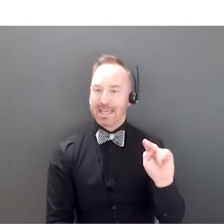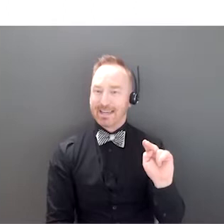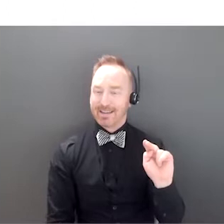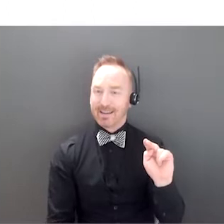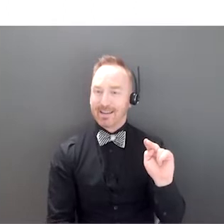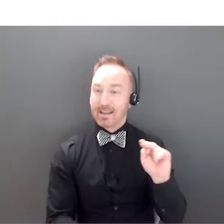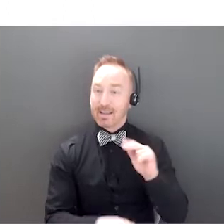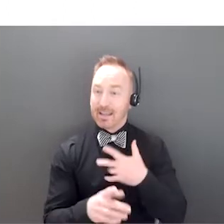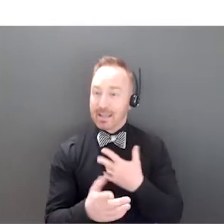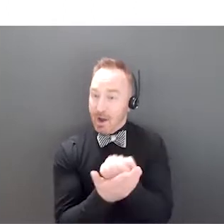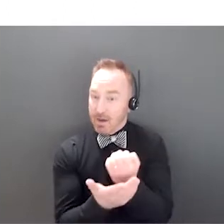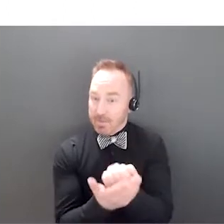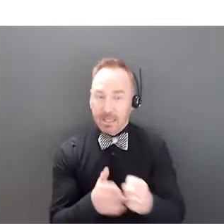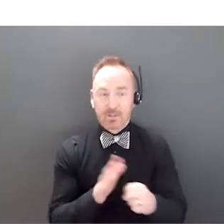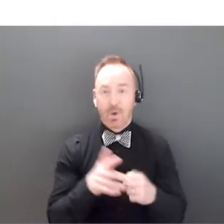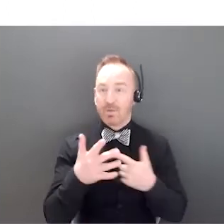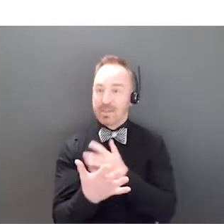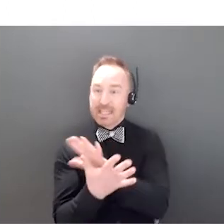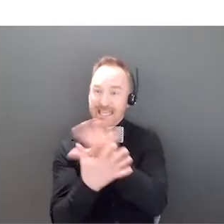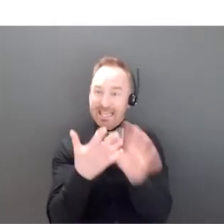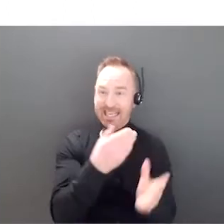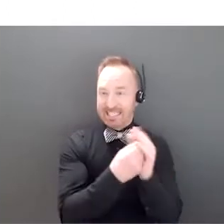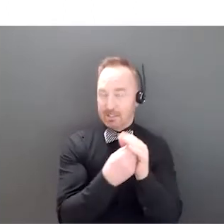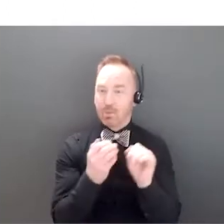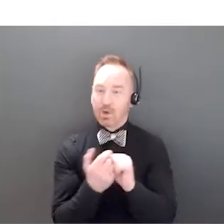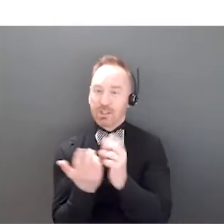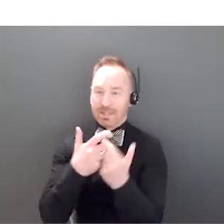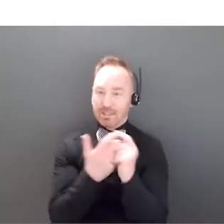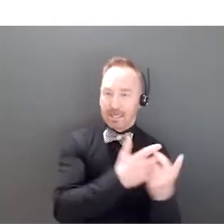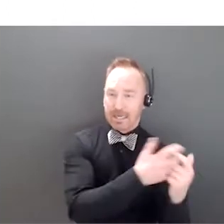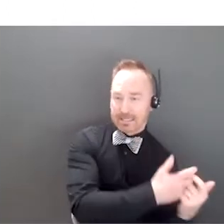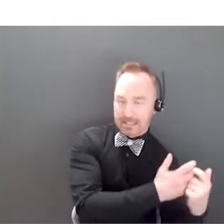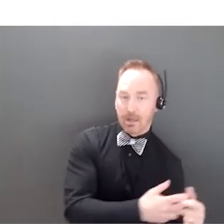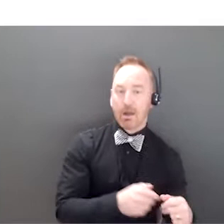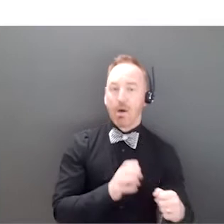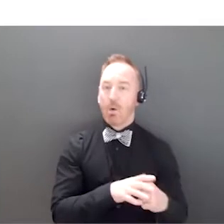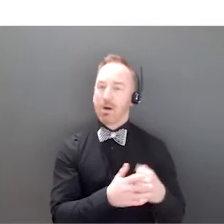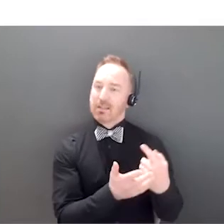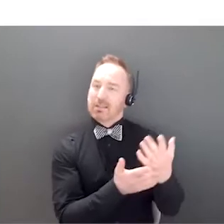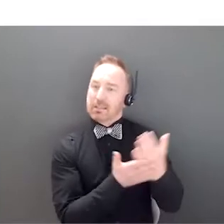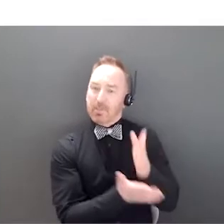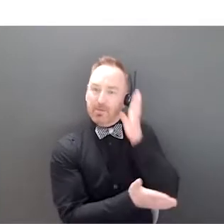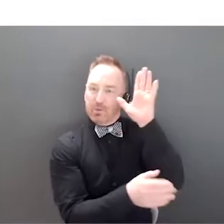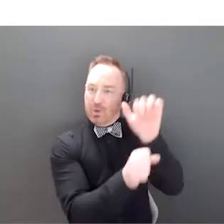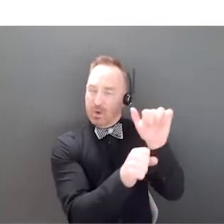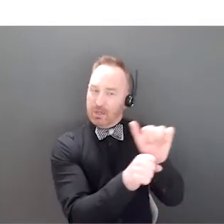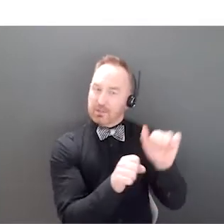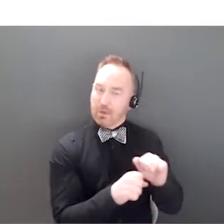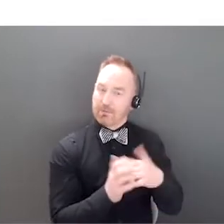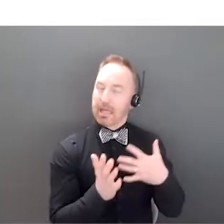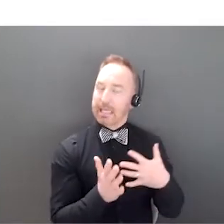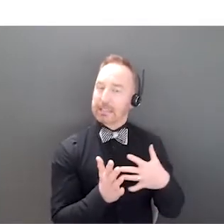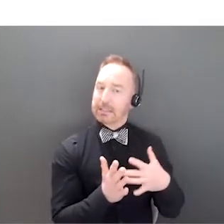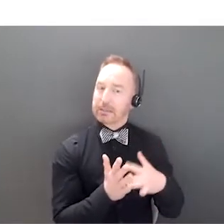and could individually, as well as collectively, contribute to vulnerability in the future of work. This horizon scan provides a roadmap